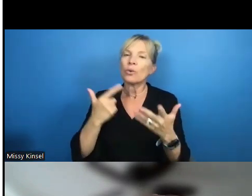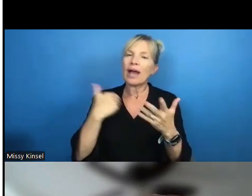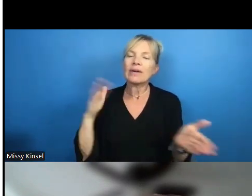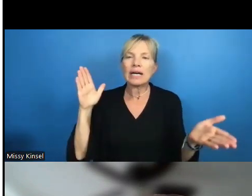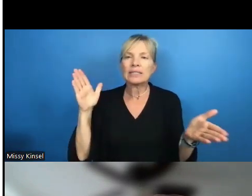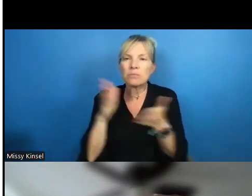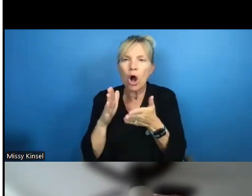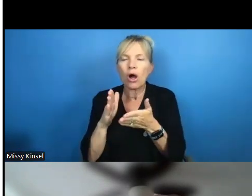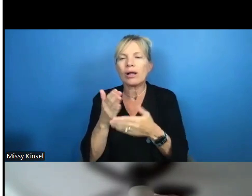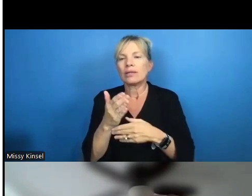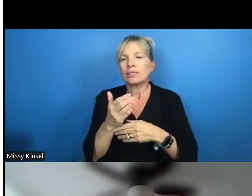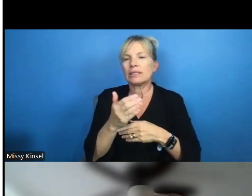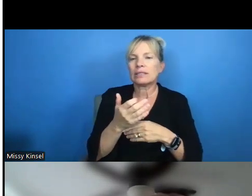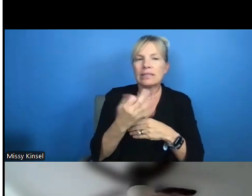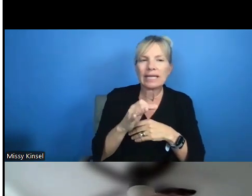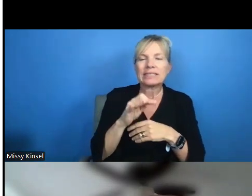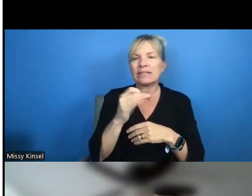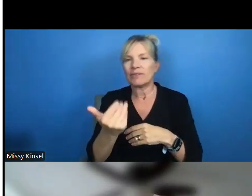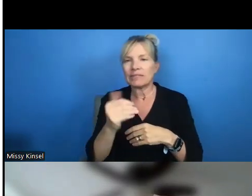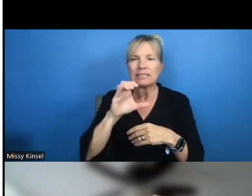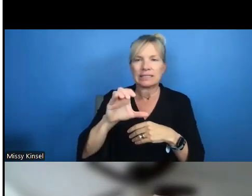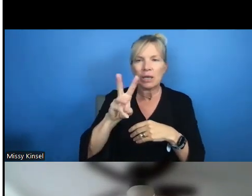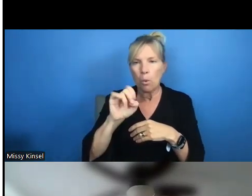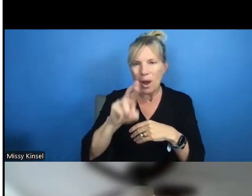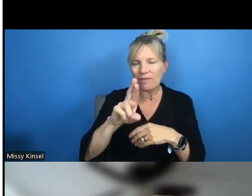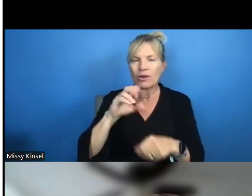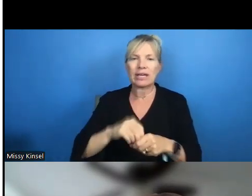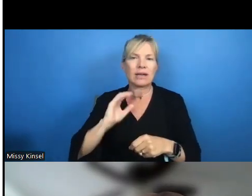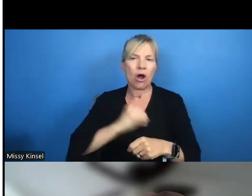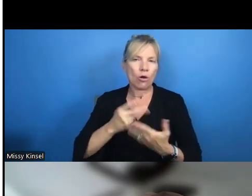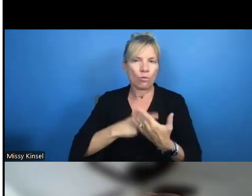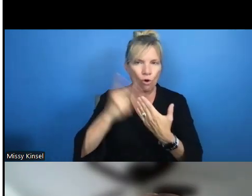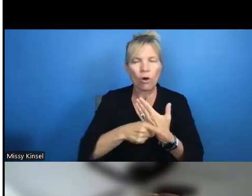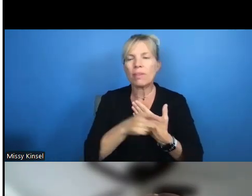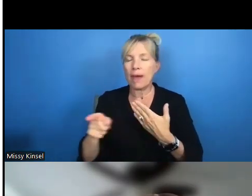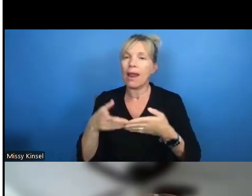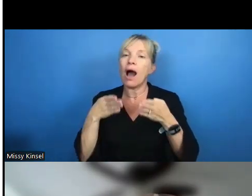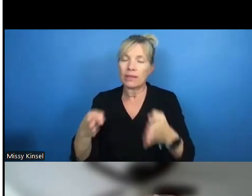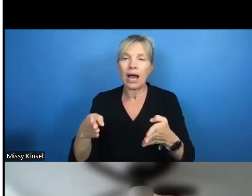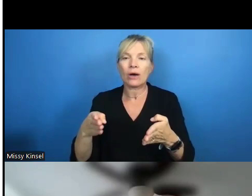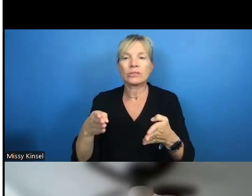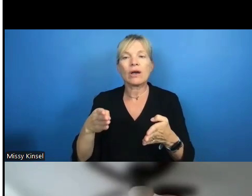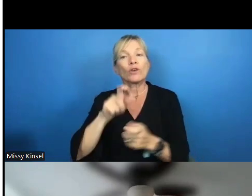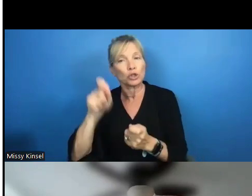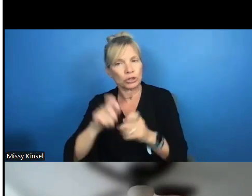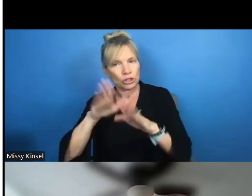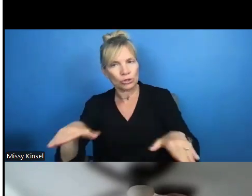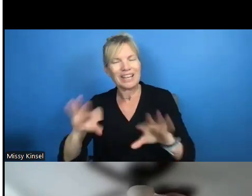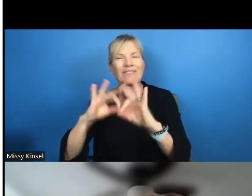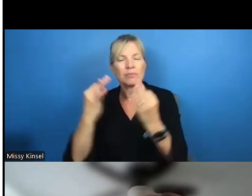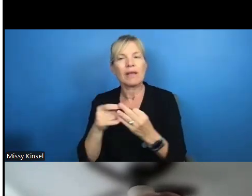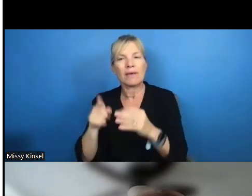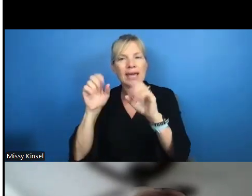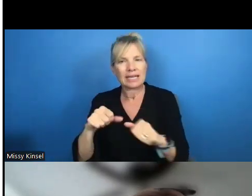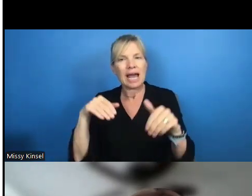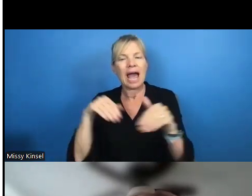small 1915C waiver within the Ohio Rise program that does allow certain children and families to be able to